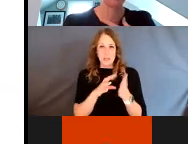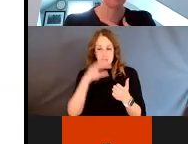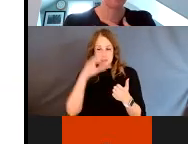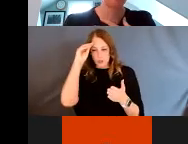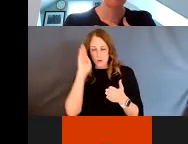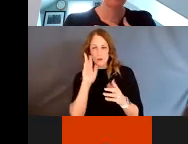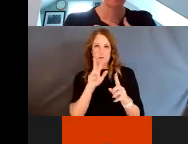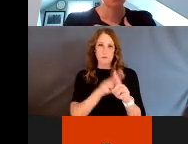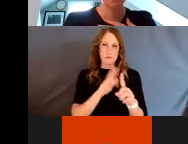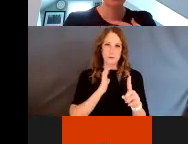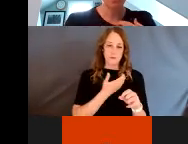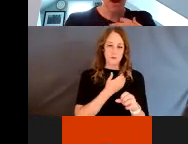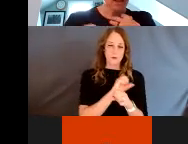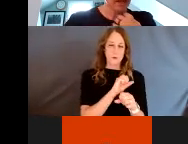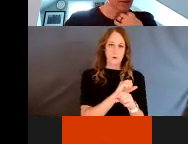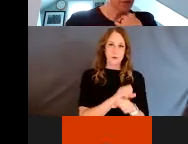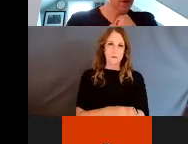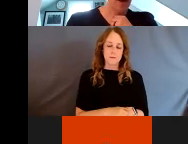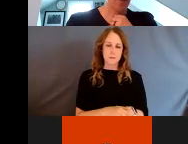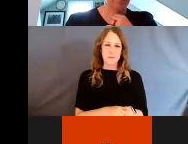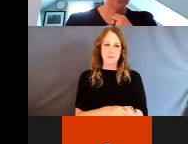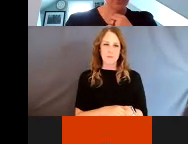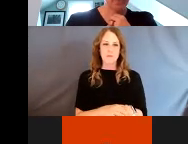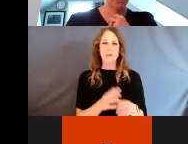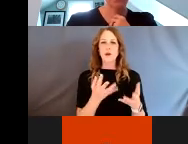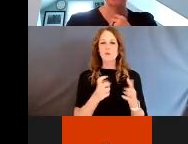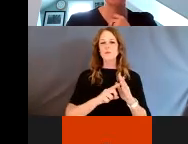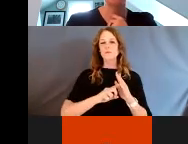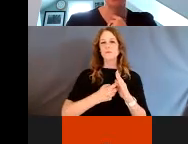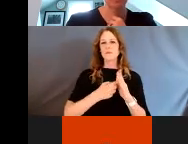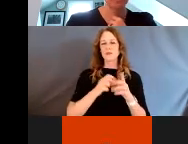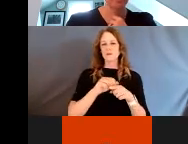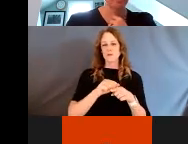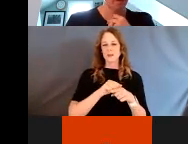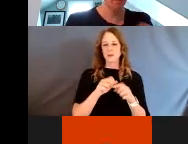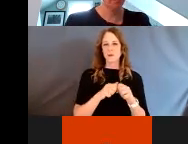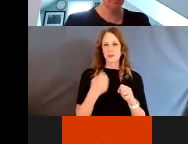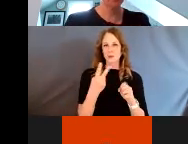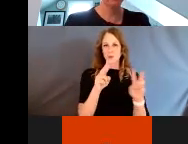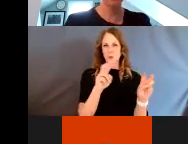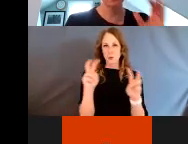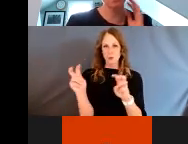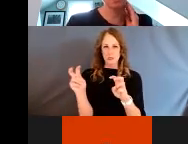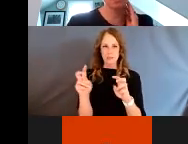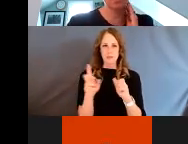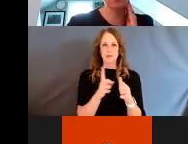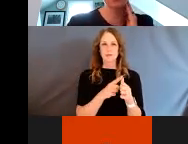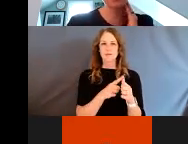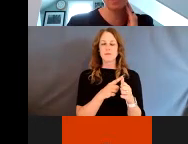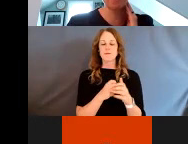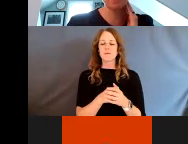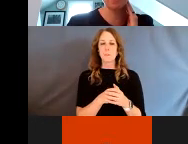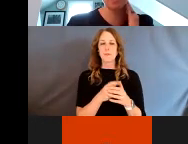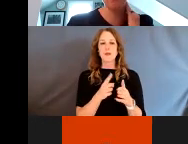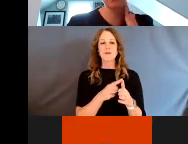work. So I like to start out this training with these two quotes. The first is the